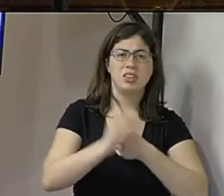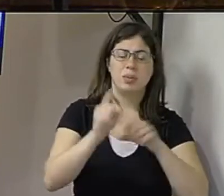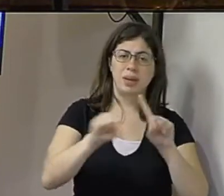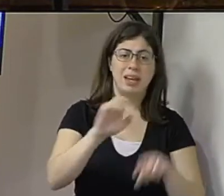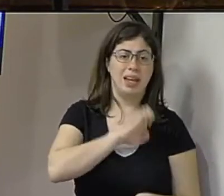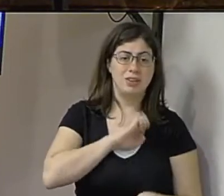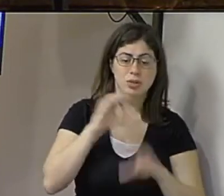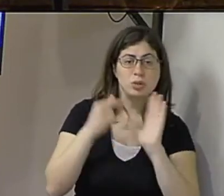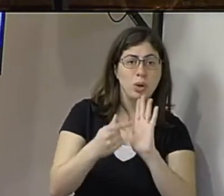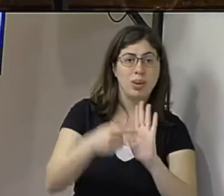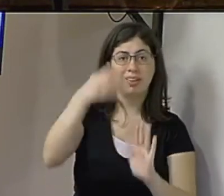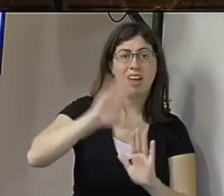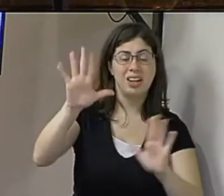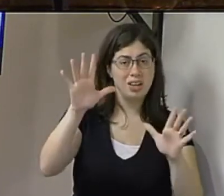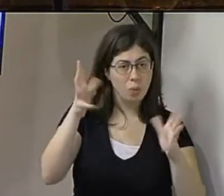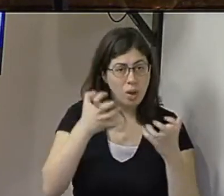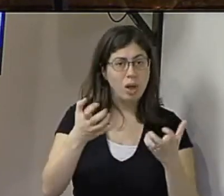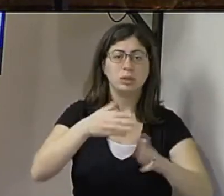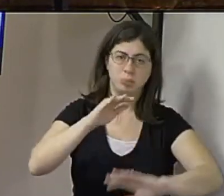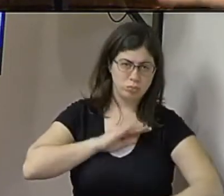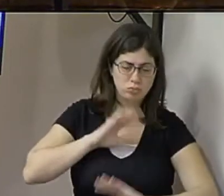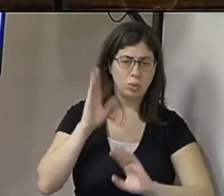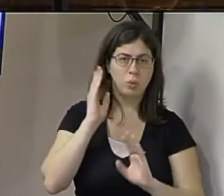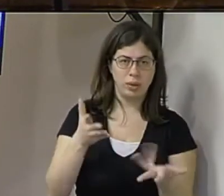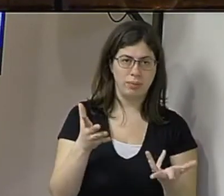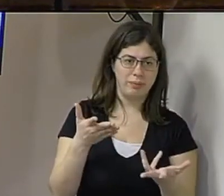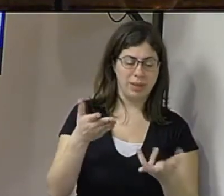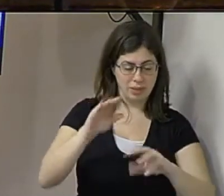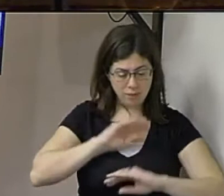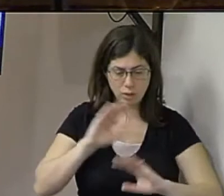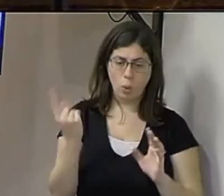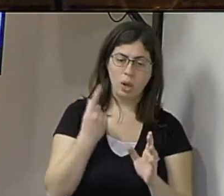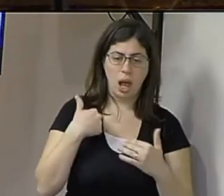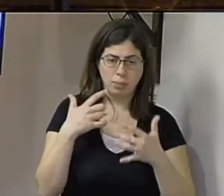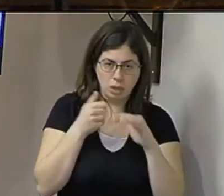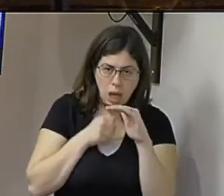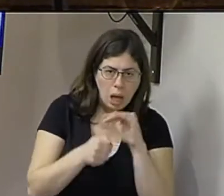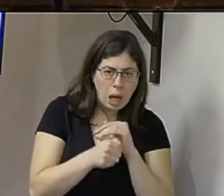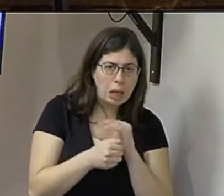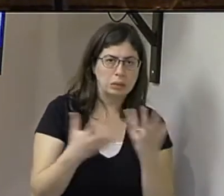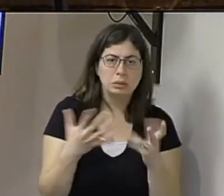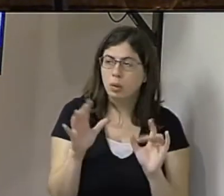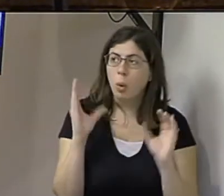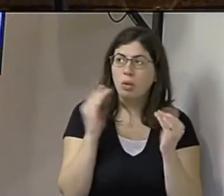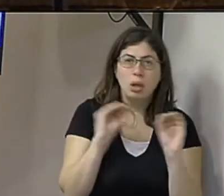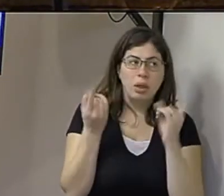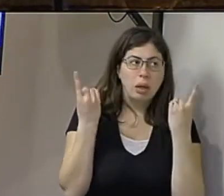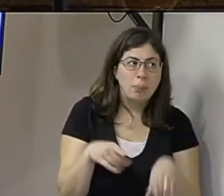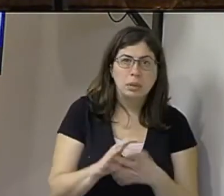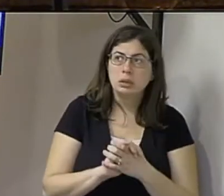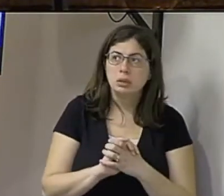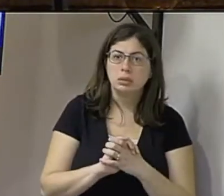book of Esther is teaching us that God's will is sufficient for us. And not only is it sufficient for us, like, okay, I'm just going to hunker down and I'm going to hide out here, and hopefully nothing bad happens